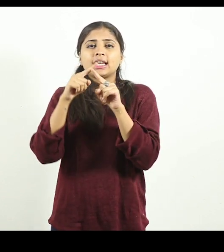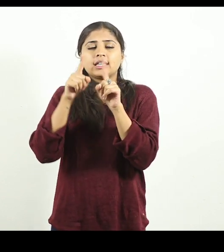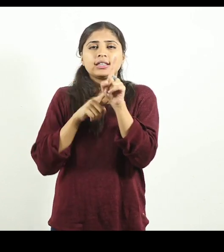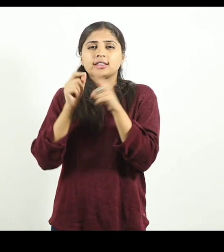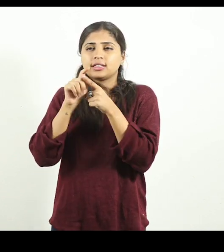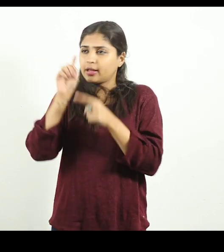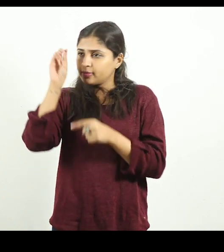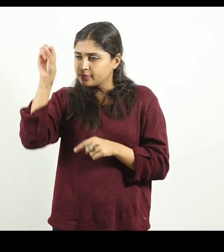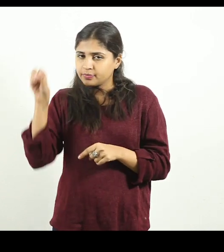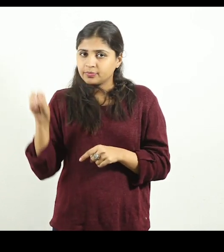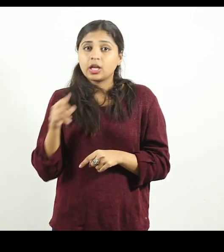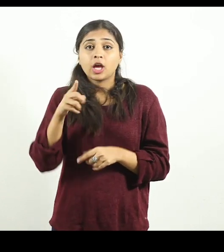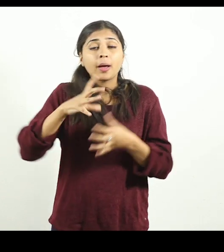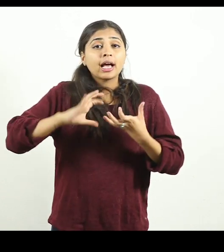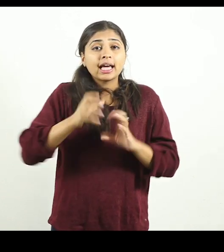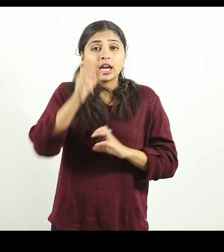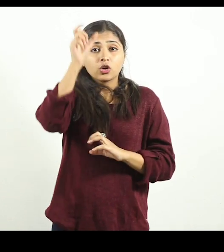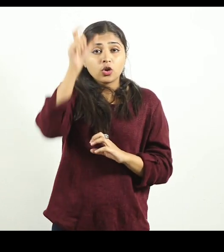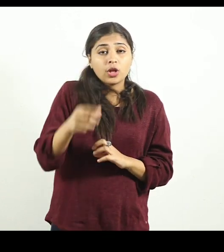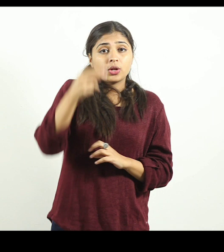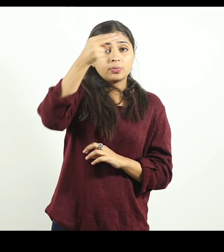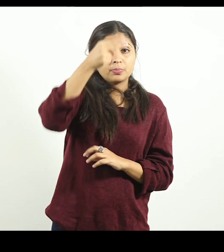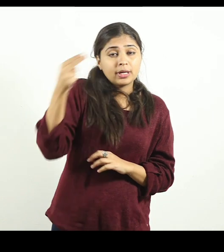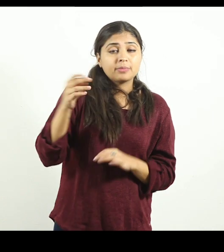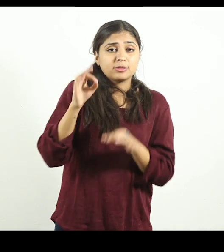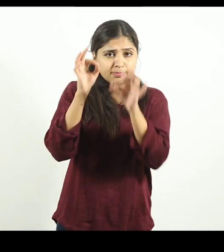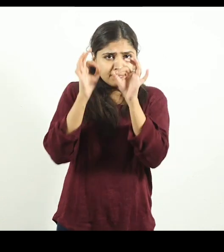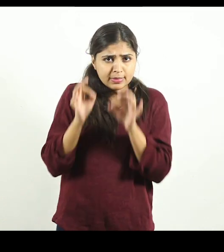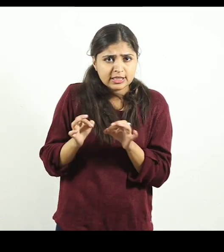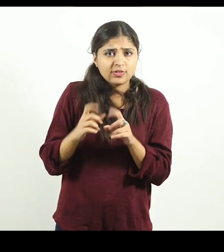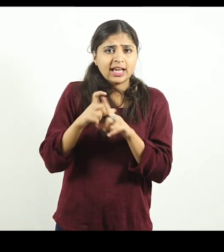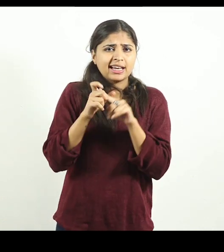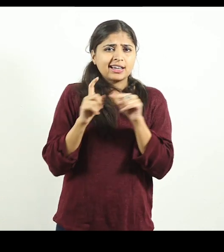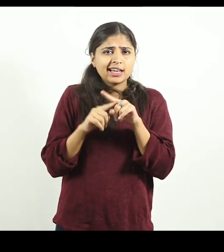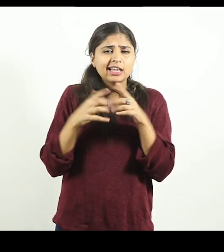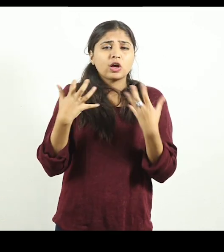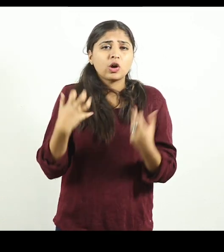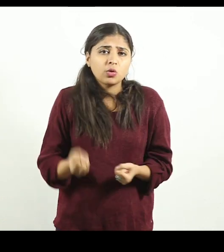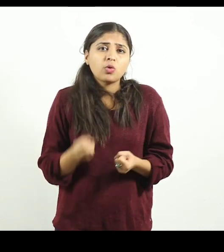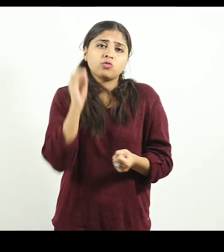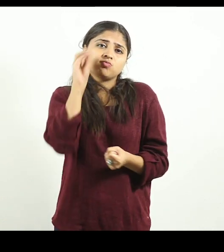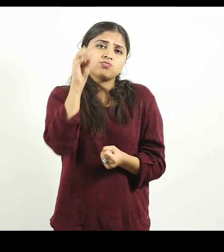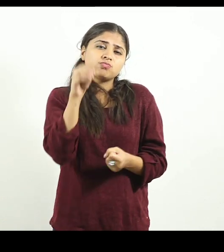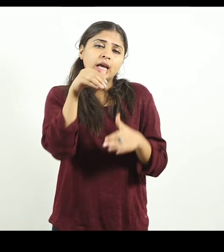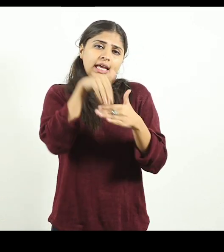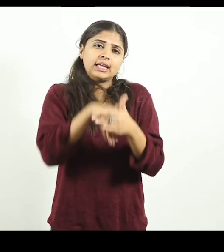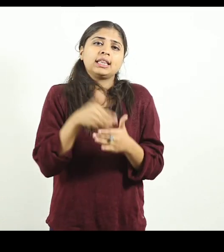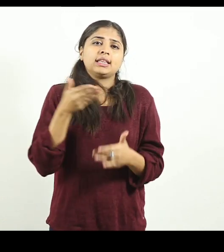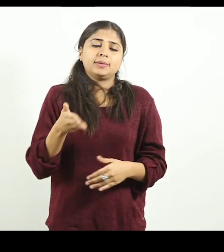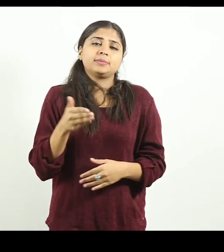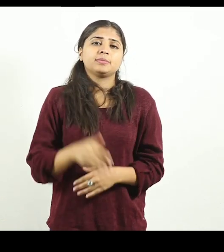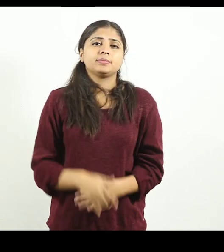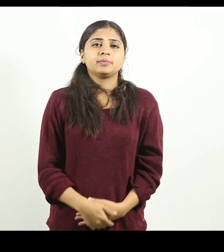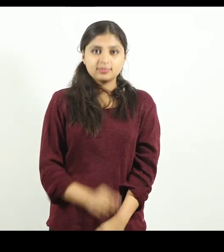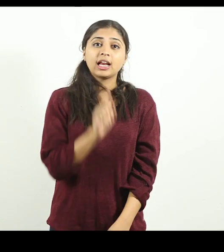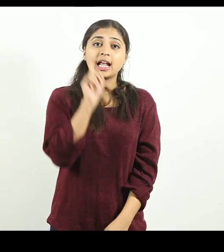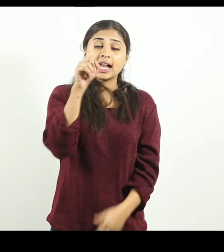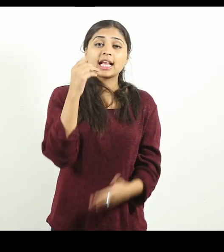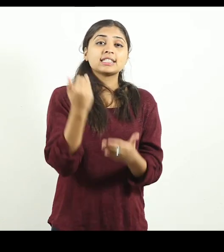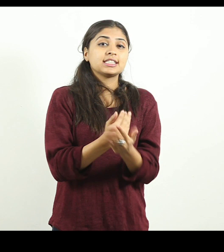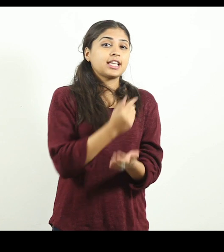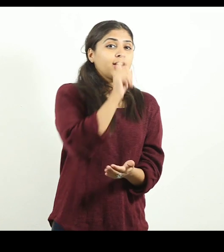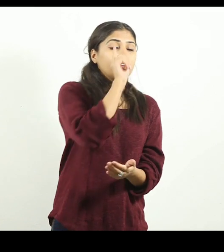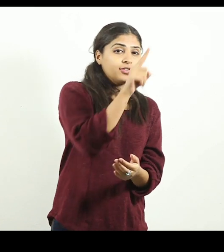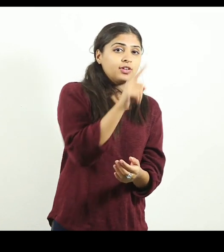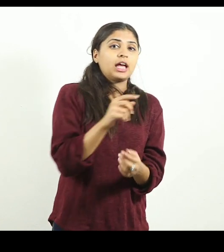column and the data type column. Here, we are creating the column names and specifying the type of data that can be entered into the